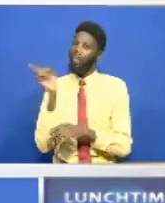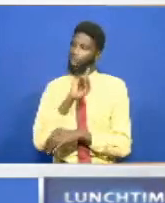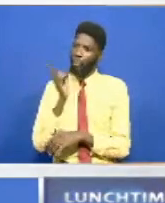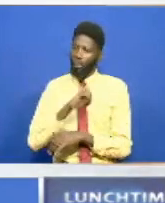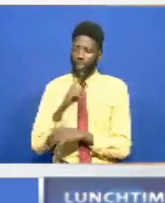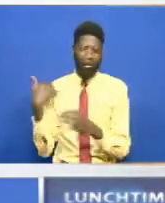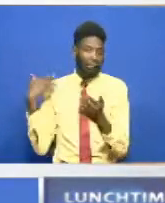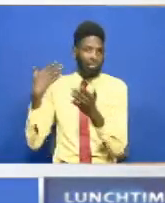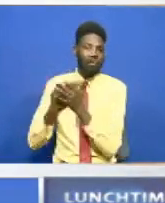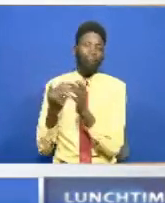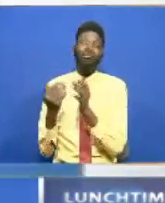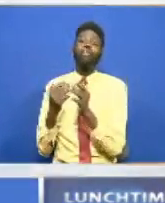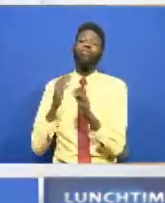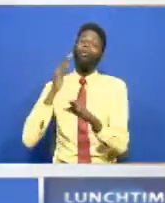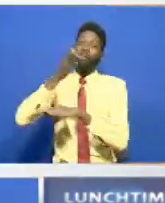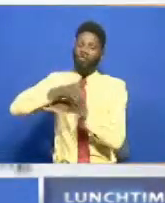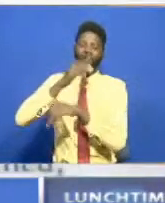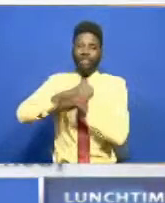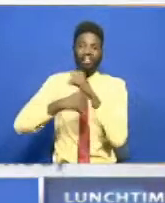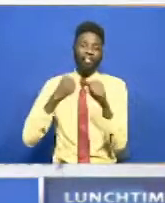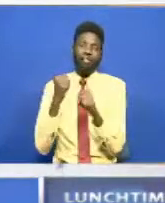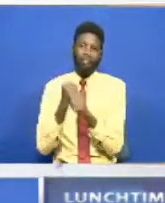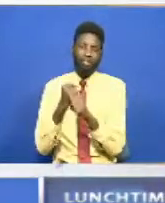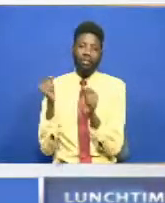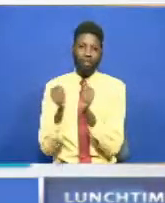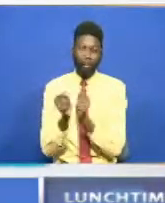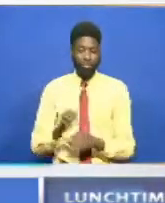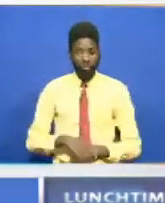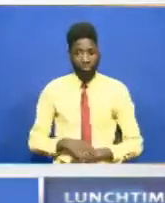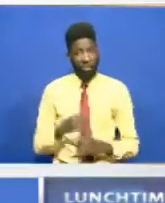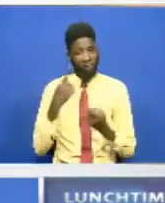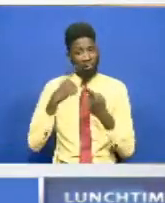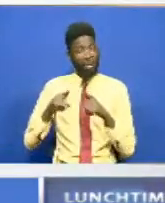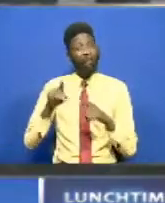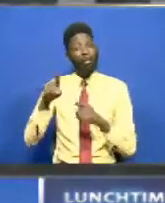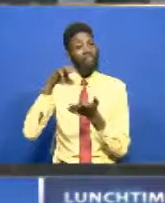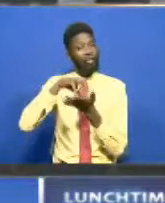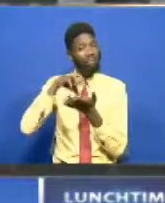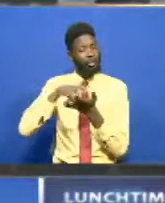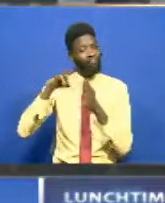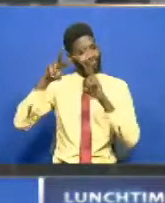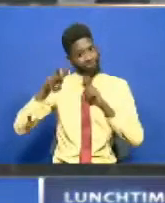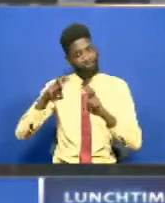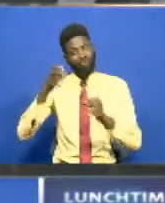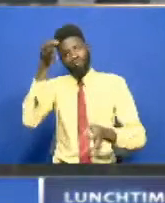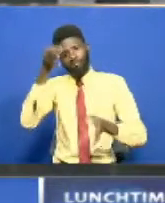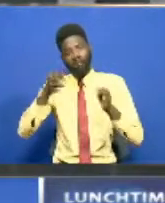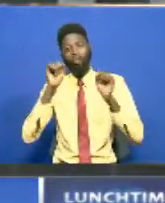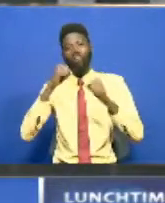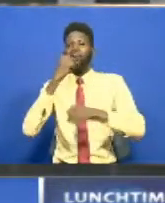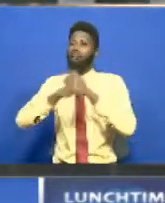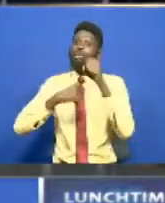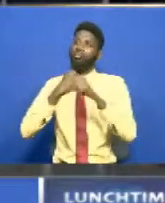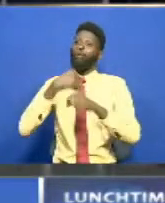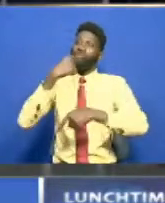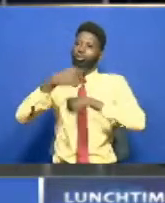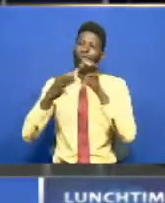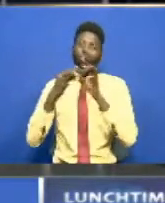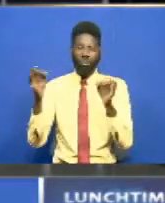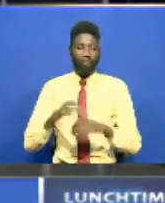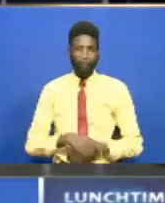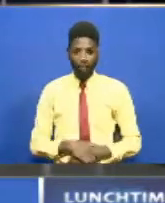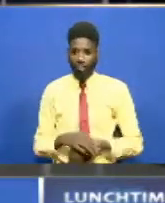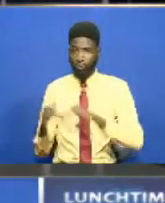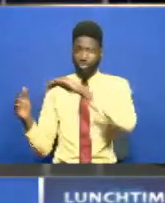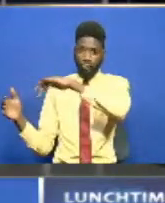the California-based company abuses its market power could last years. Meanwhile, Hong Kong-based Cathay Pacific has announced it